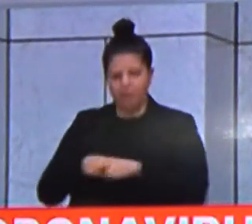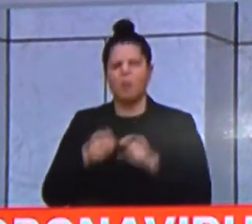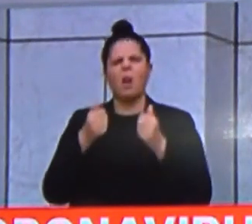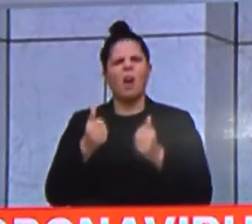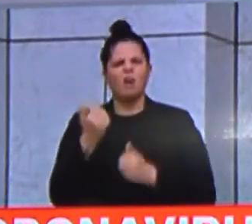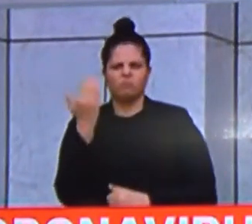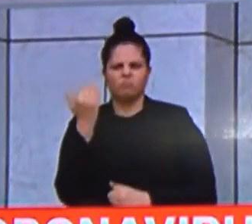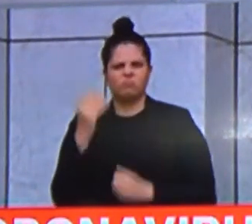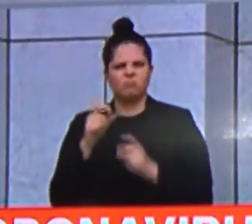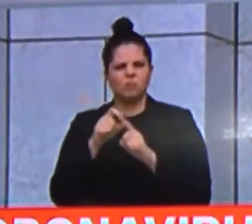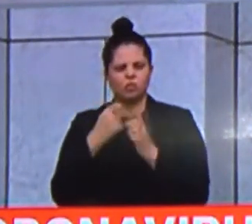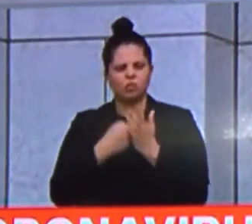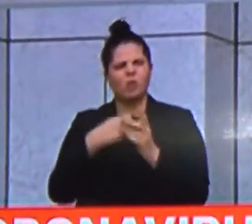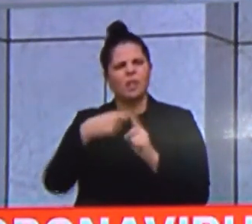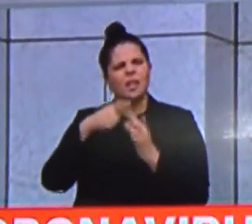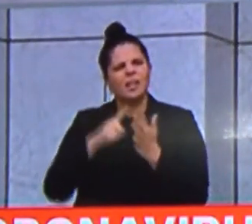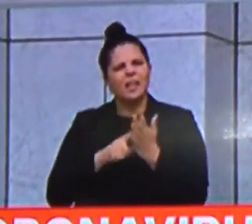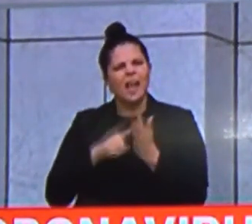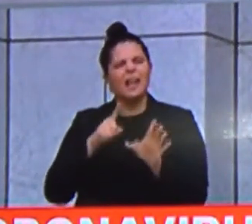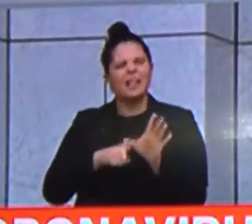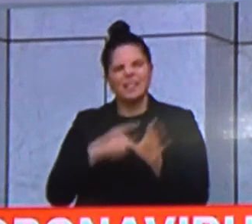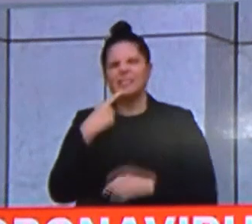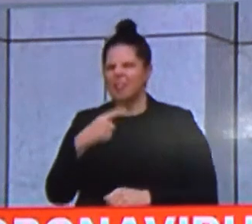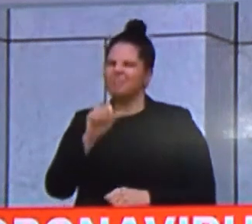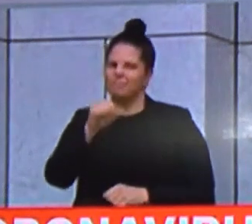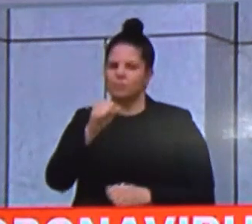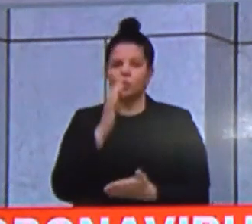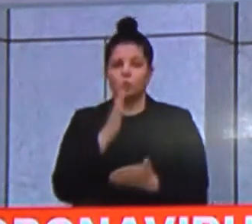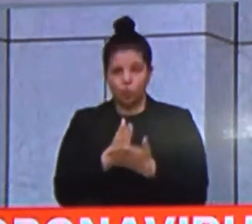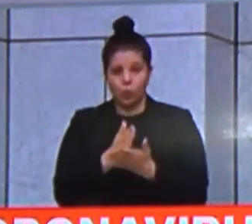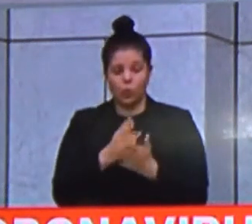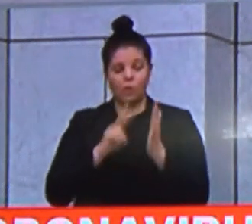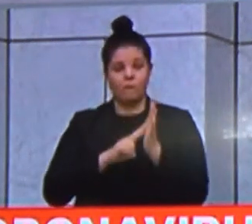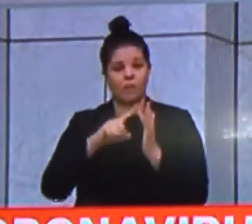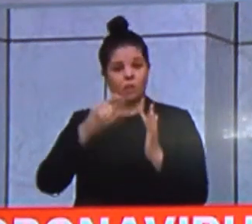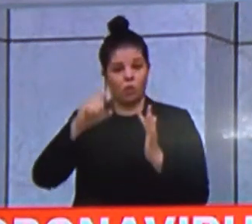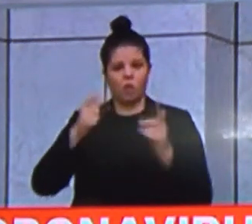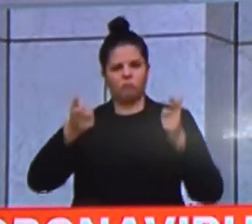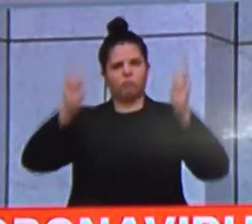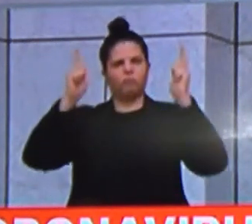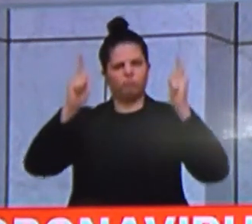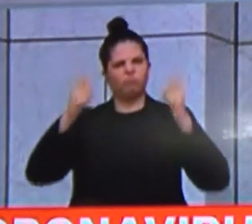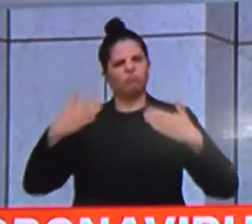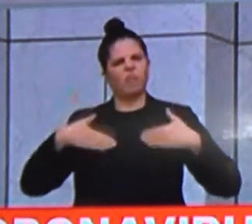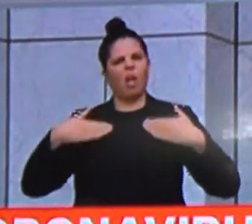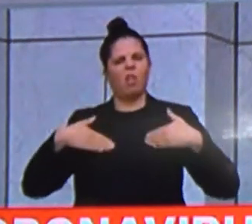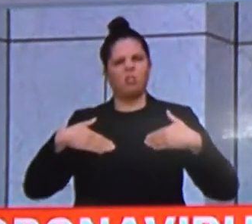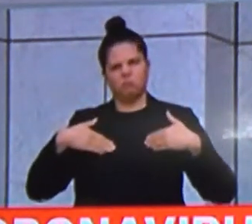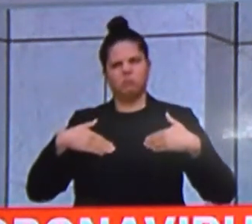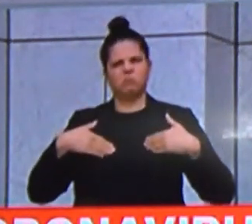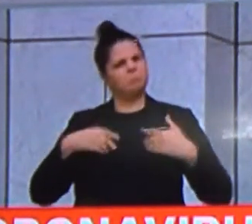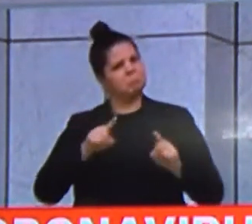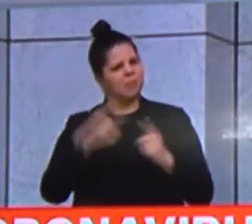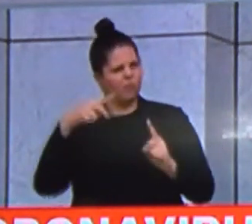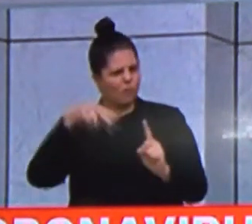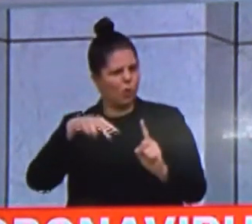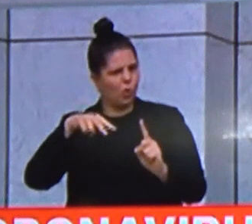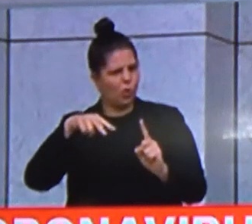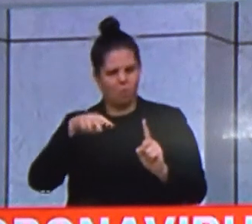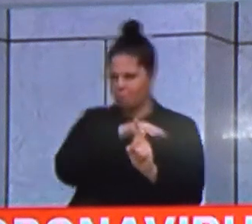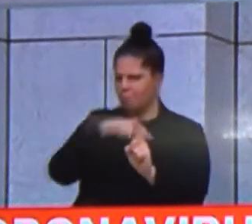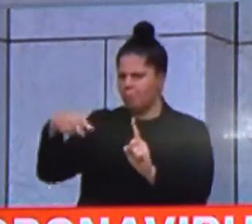finish by saying my thanks to the peak medical and health organisations across Australia who've worked at an extraordinary